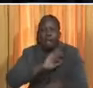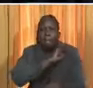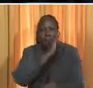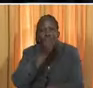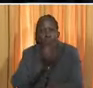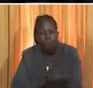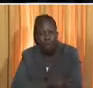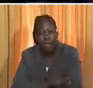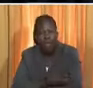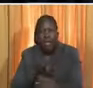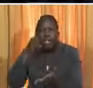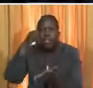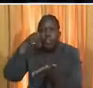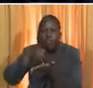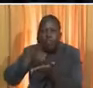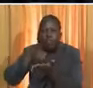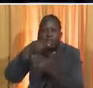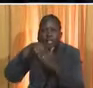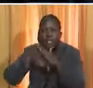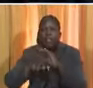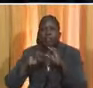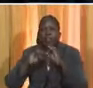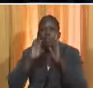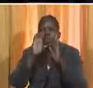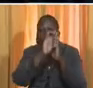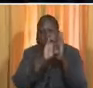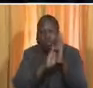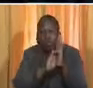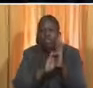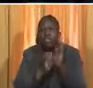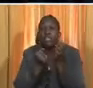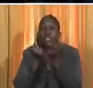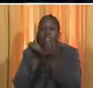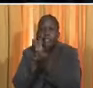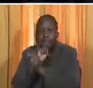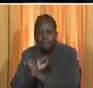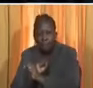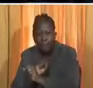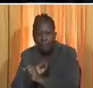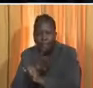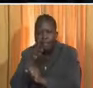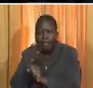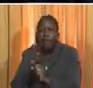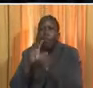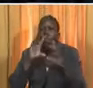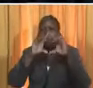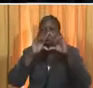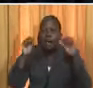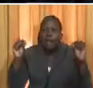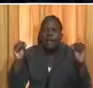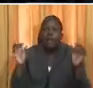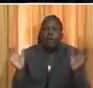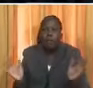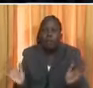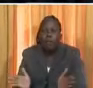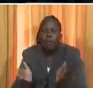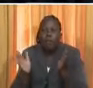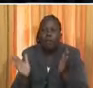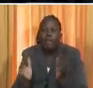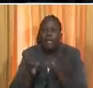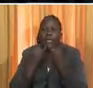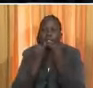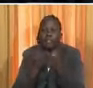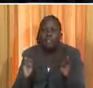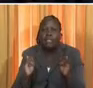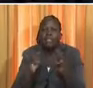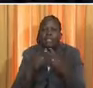to be involved in the constitutional changes. The term popular initiative originated from this